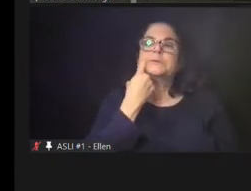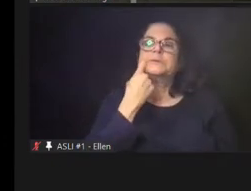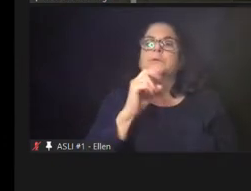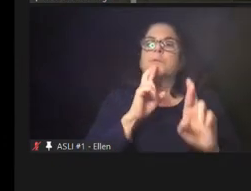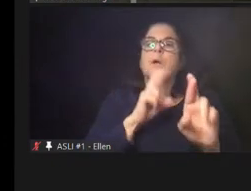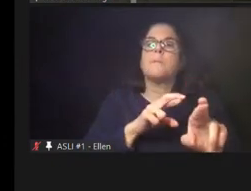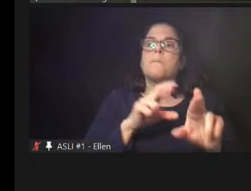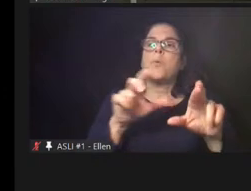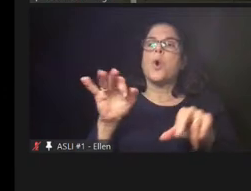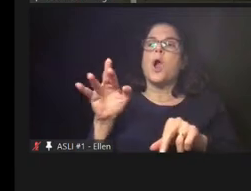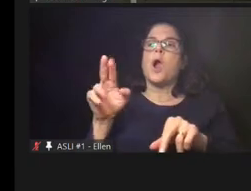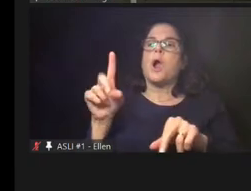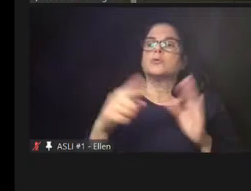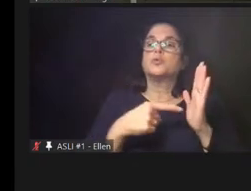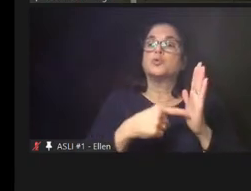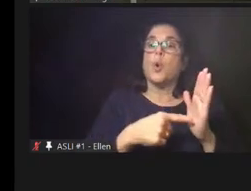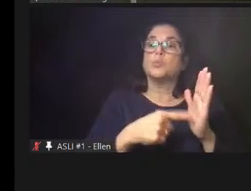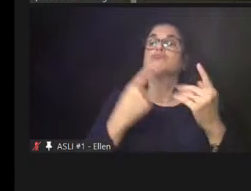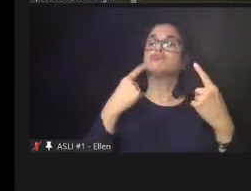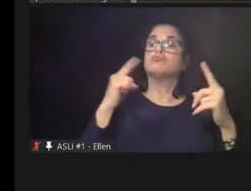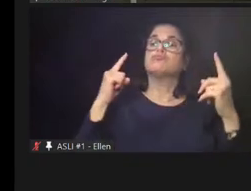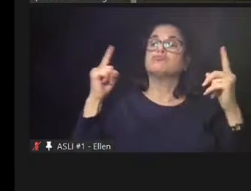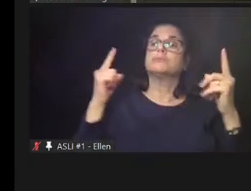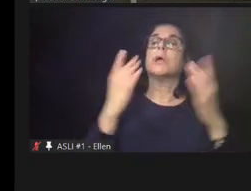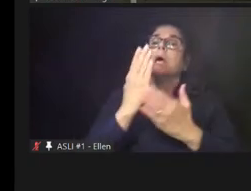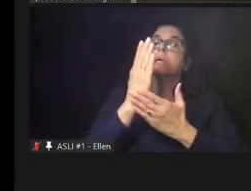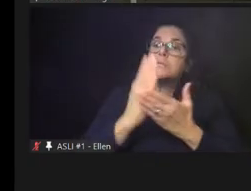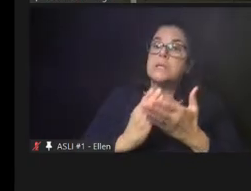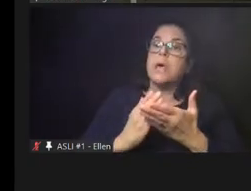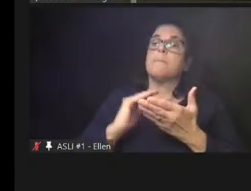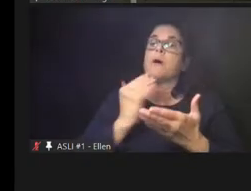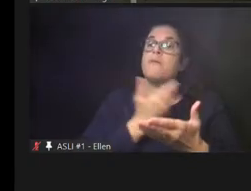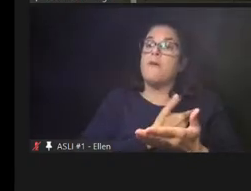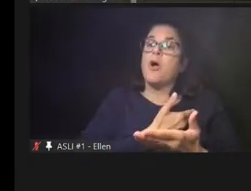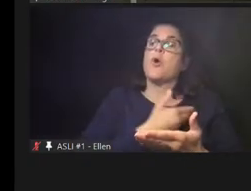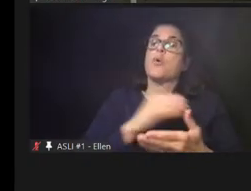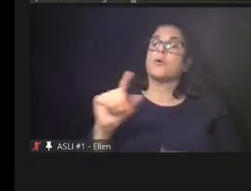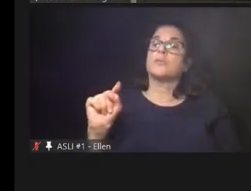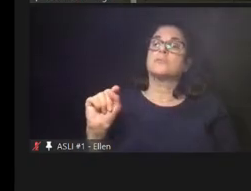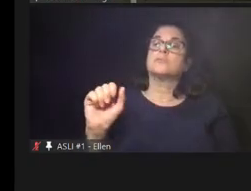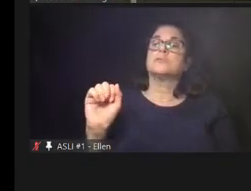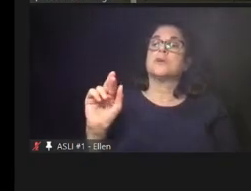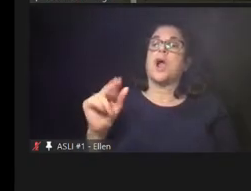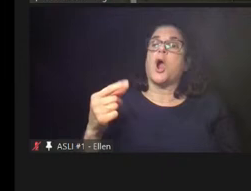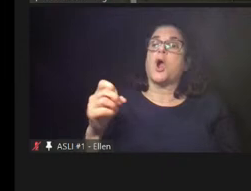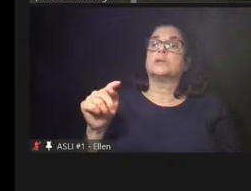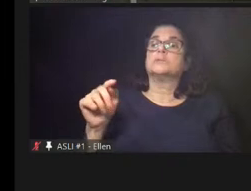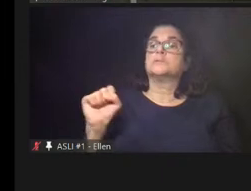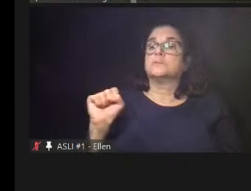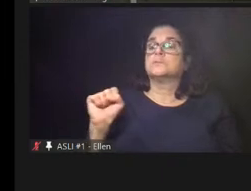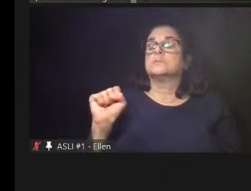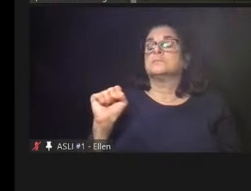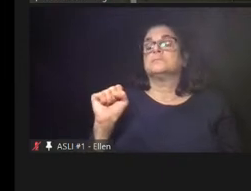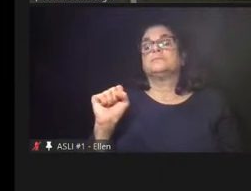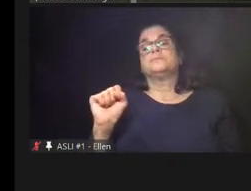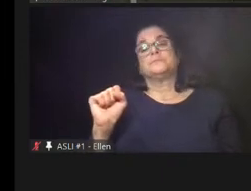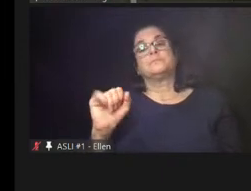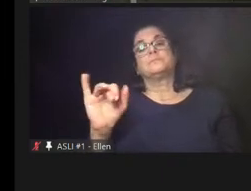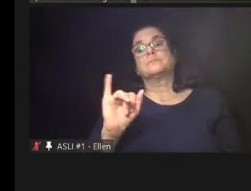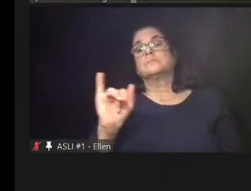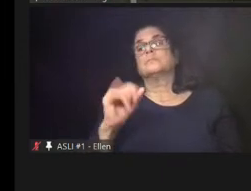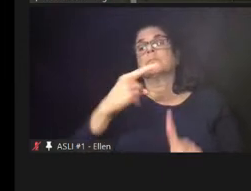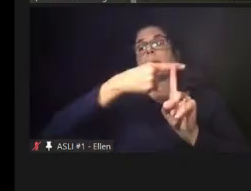demonstrates that we are doing well in terms of hitting some of our rolling targets. Just as it will undoubtedly show